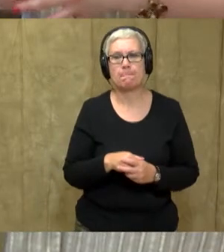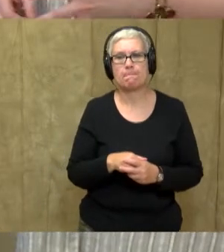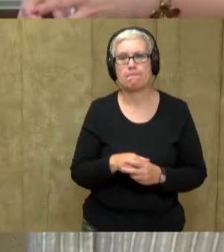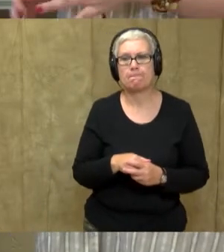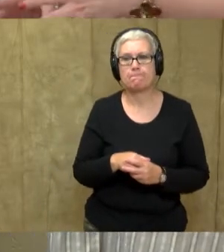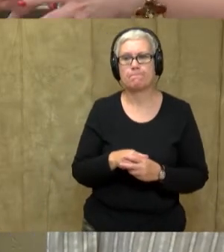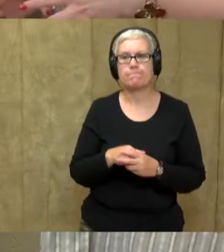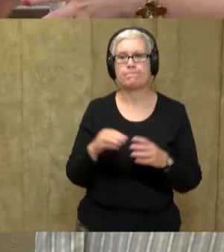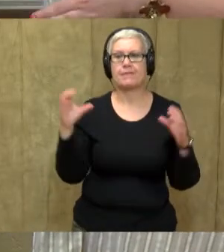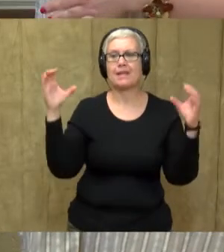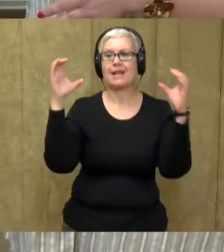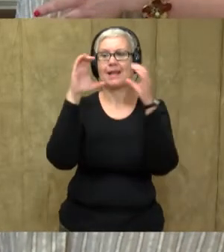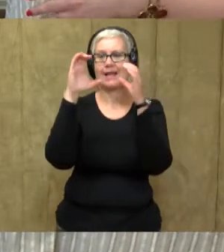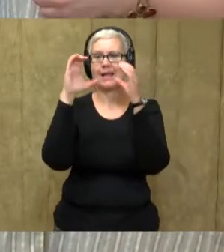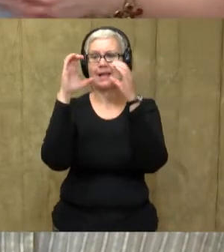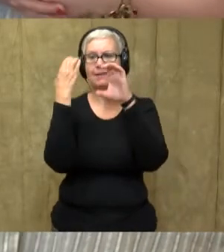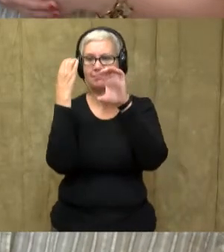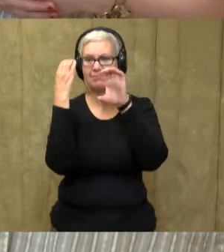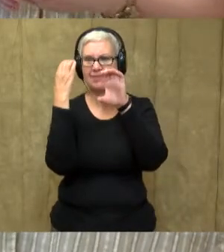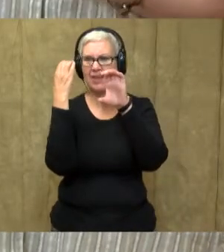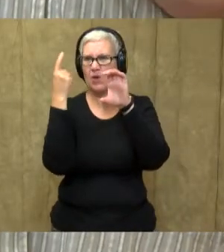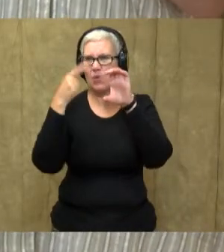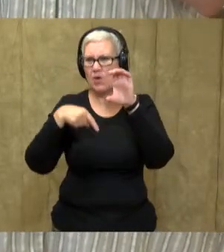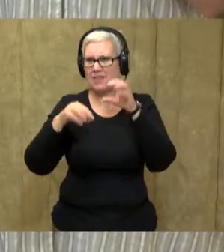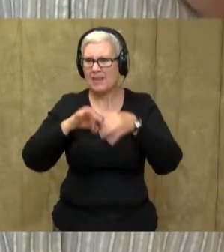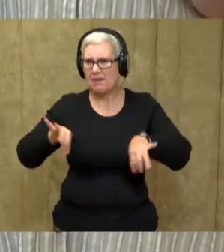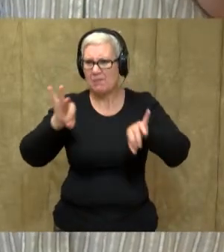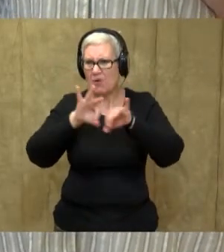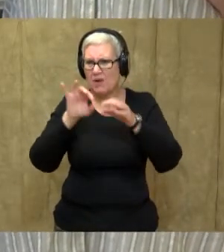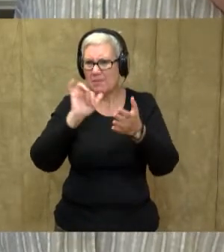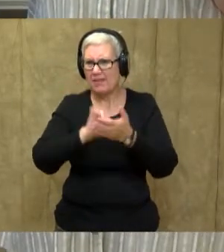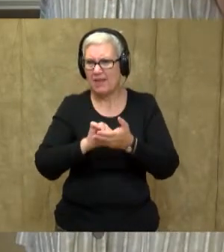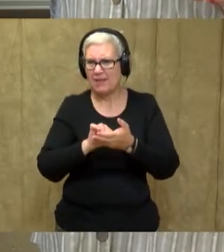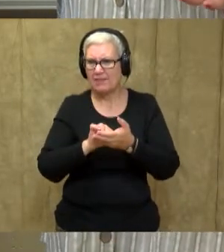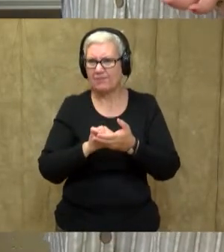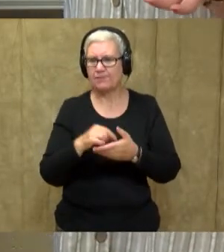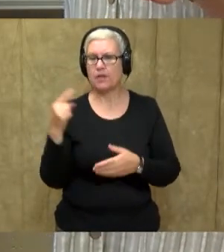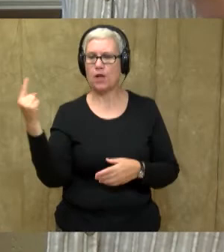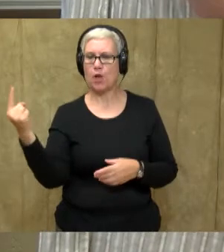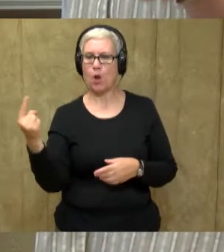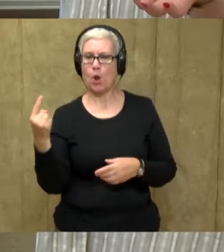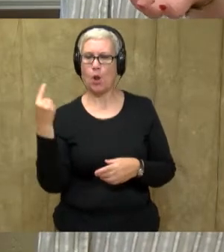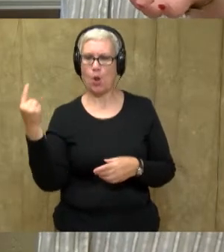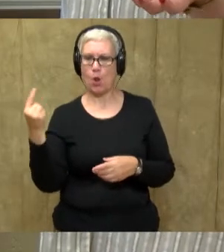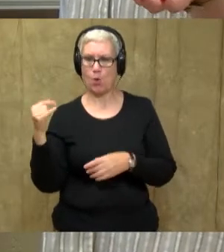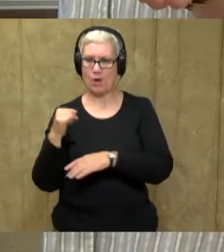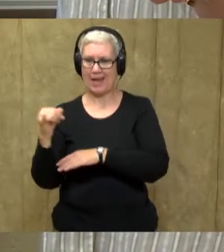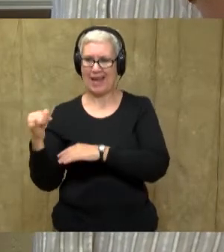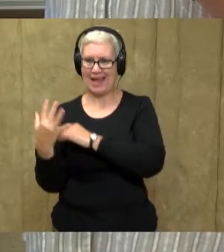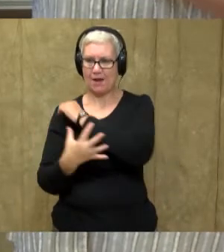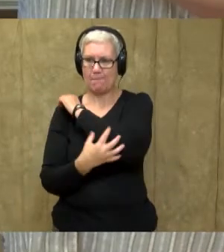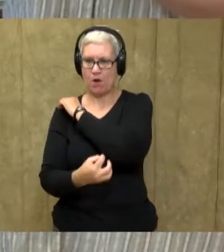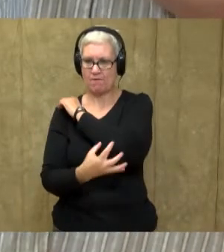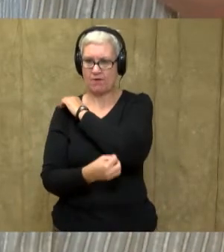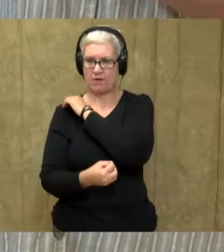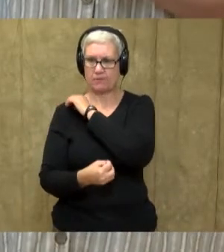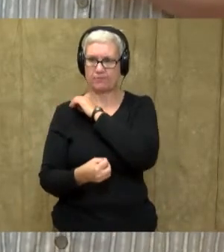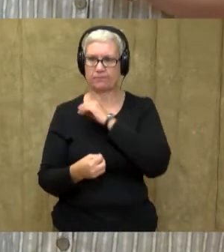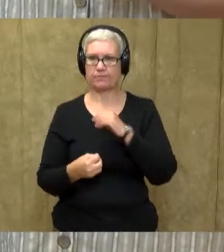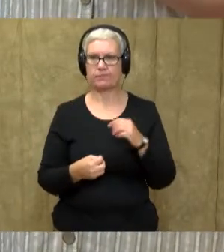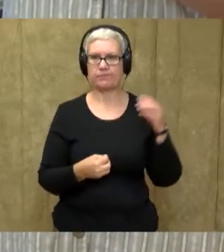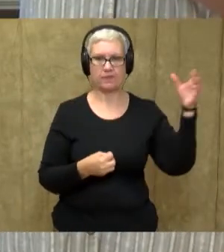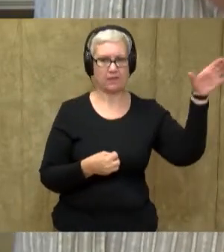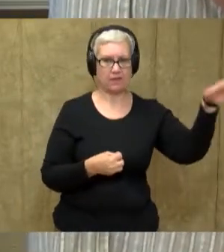the antithesis here. It's in green. A lonely island of poverty in a